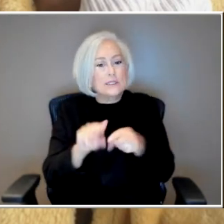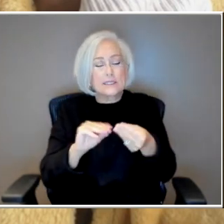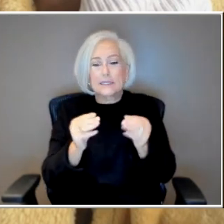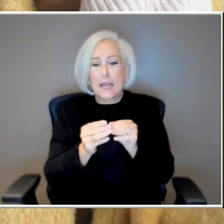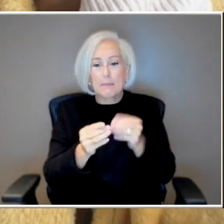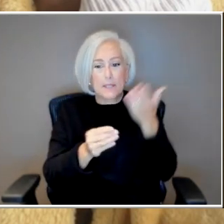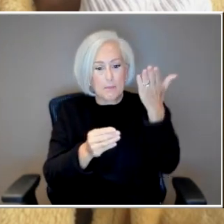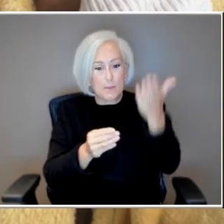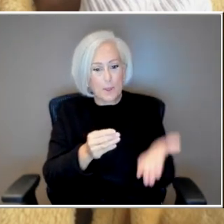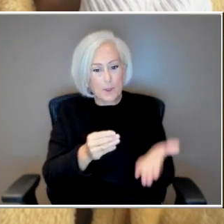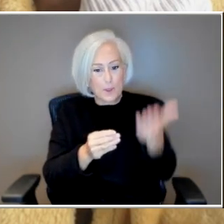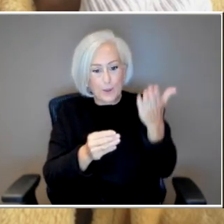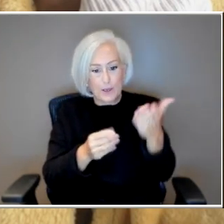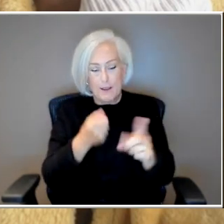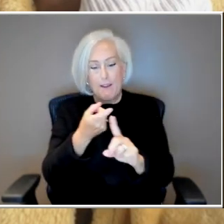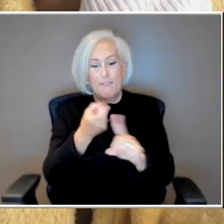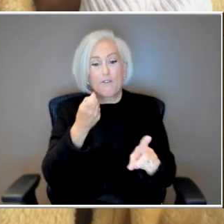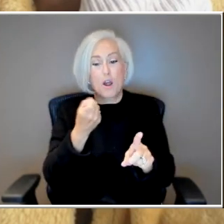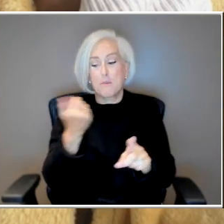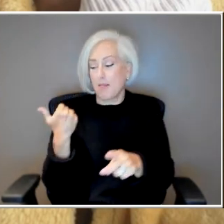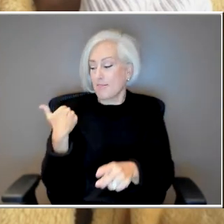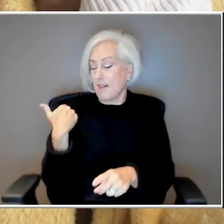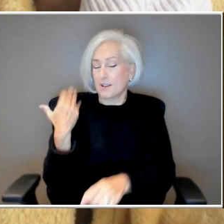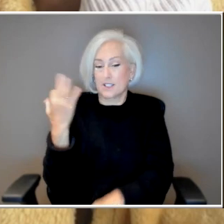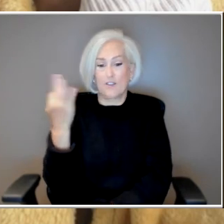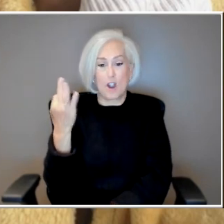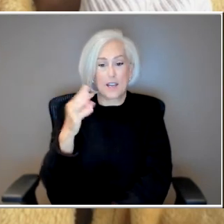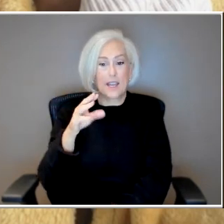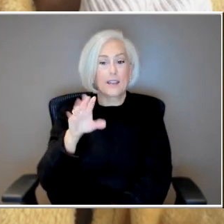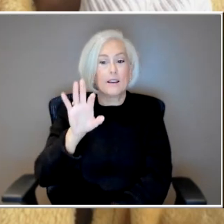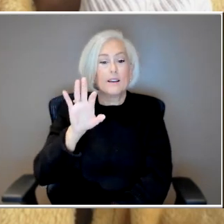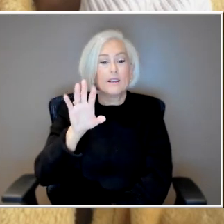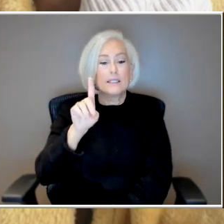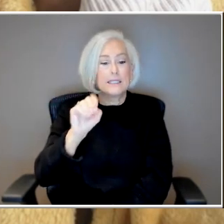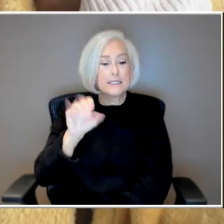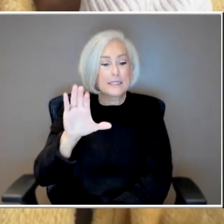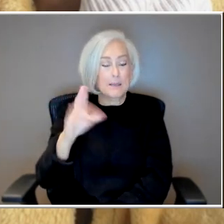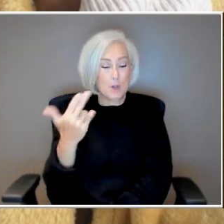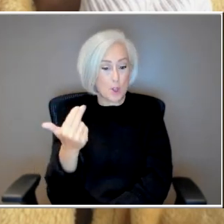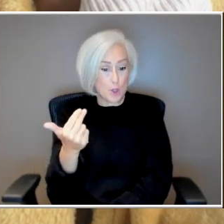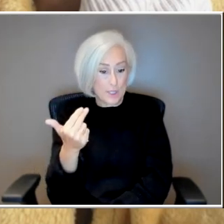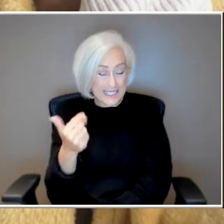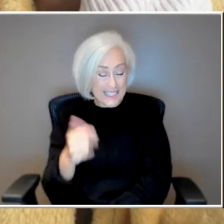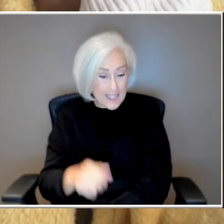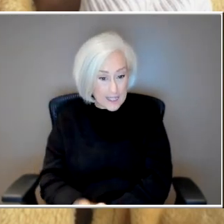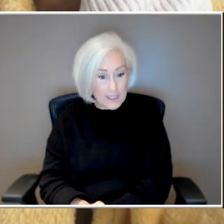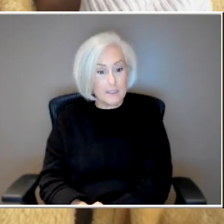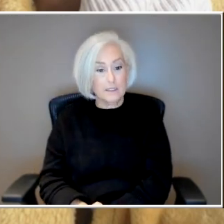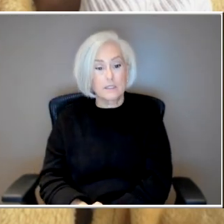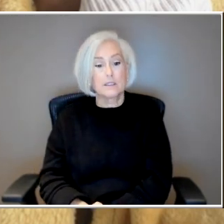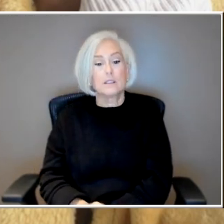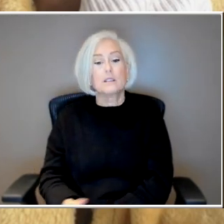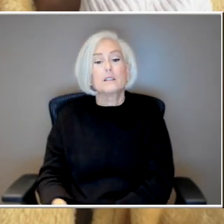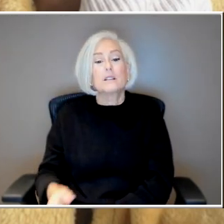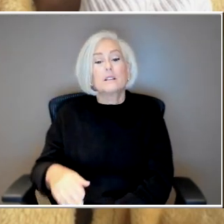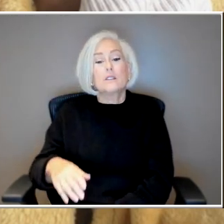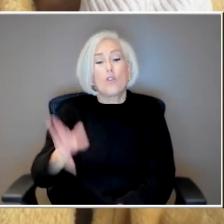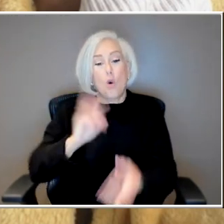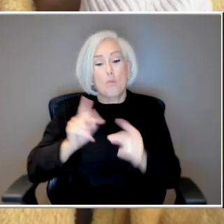last Friday, December the 13th. 21% of adults have gotten the updated COVID vaccine. The rate is higher for those 65 and up,